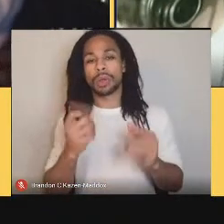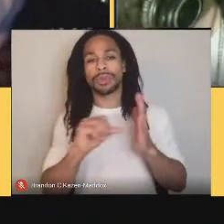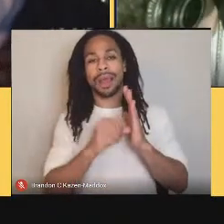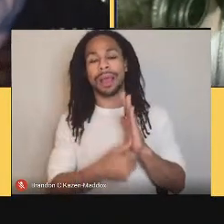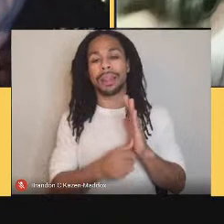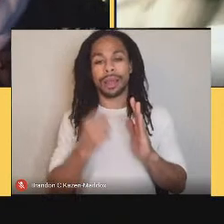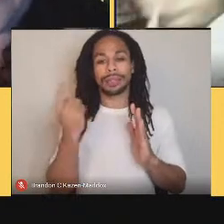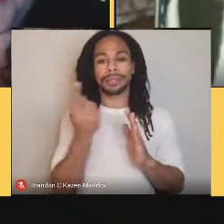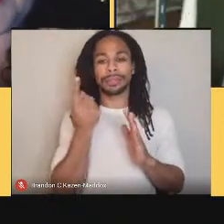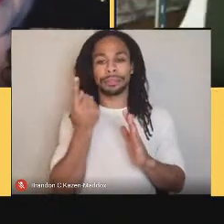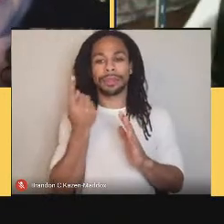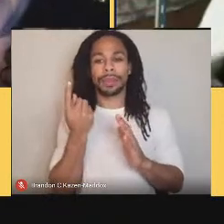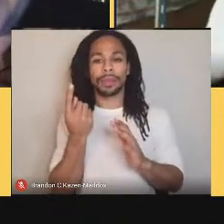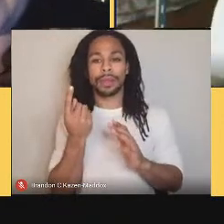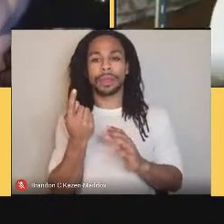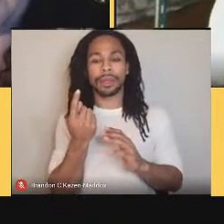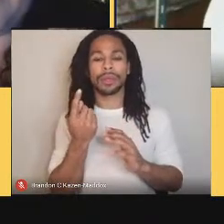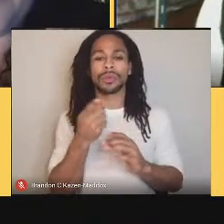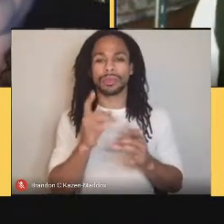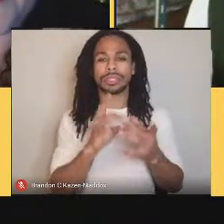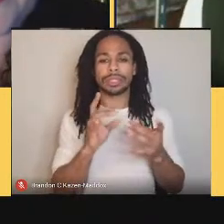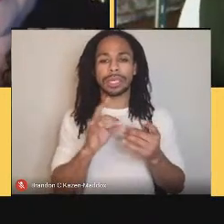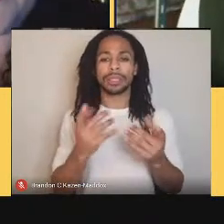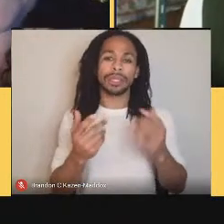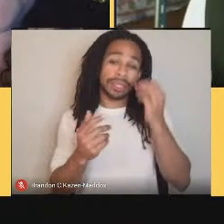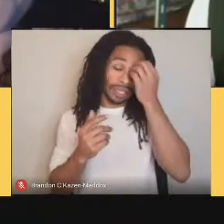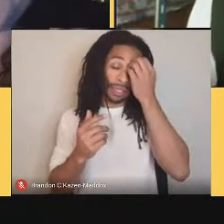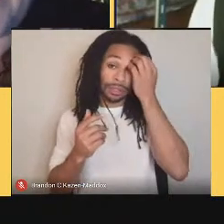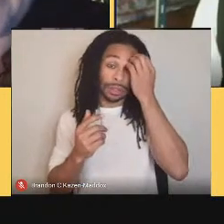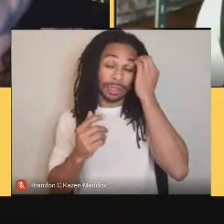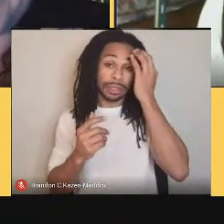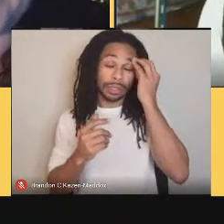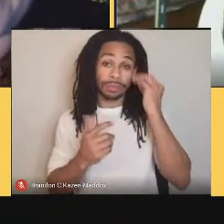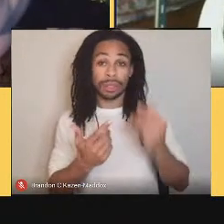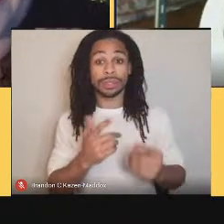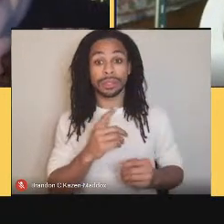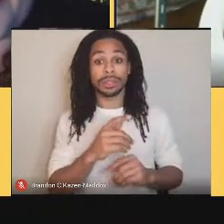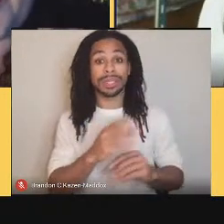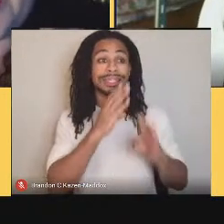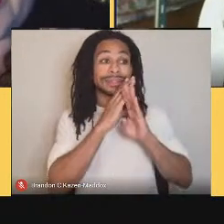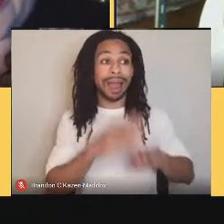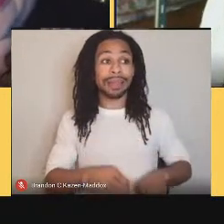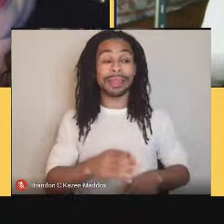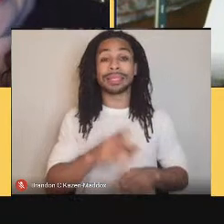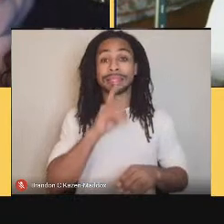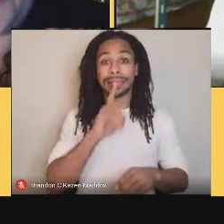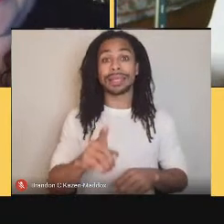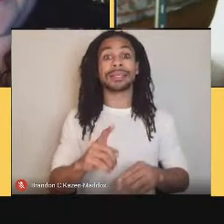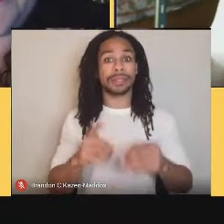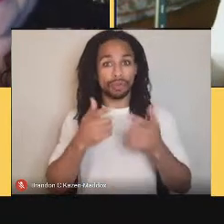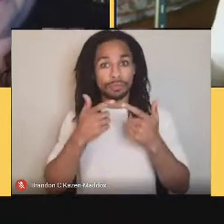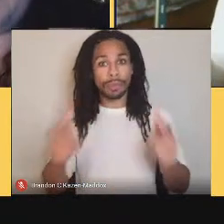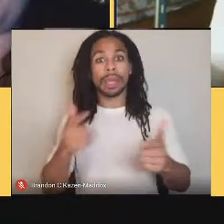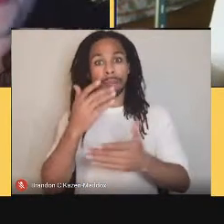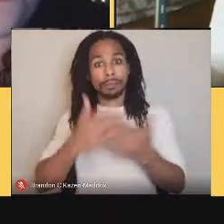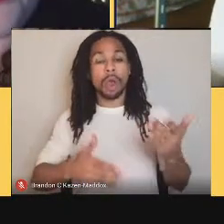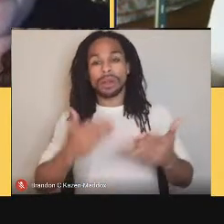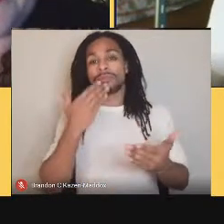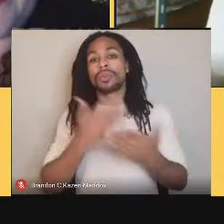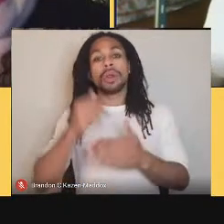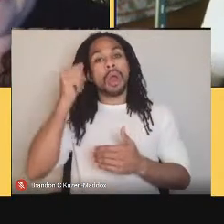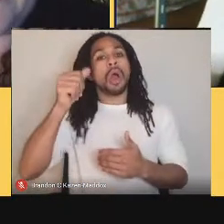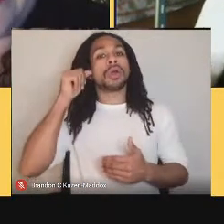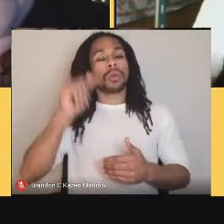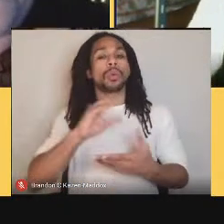before we head to the Q&A, which is like, does it need music? Is it like silence is a key component in good audio storytelling, especially for